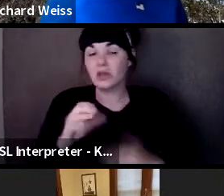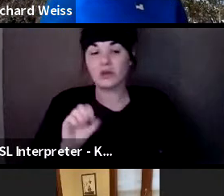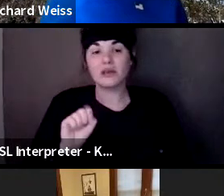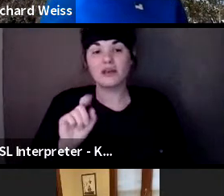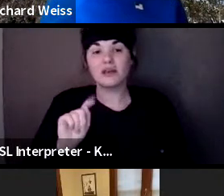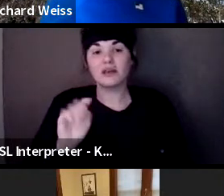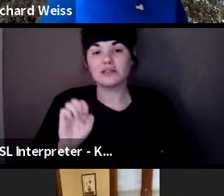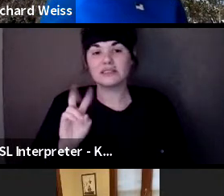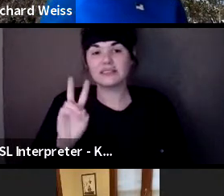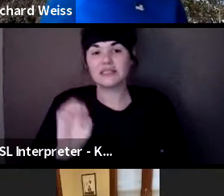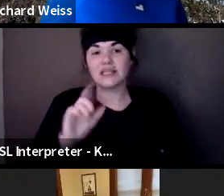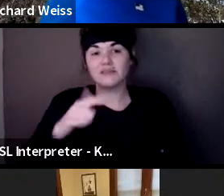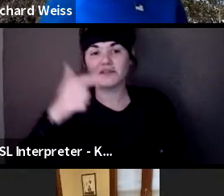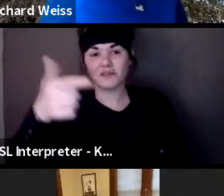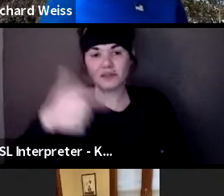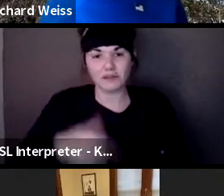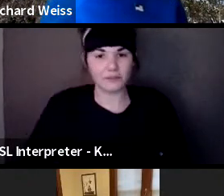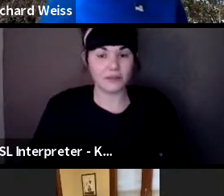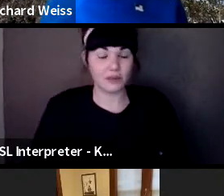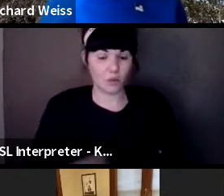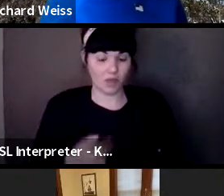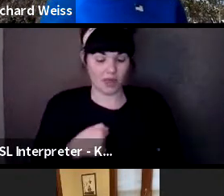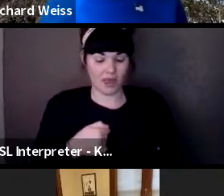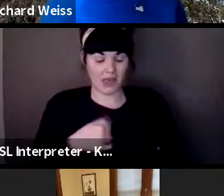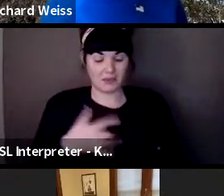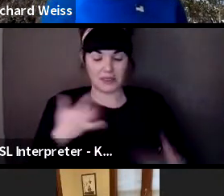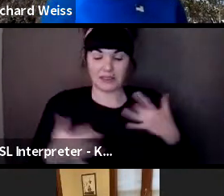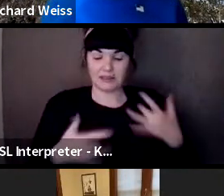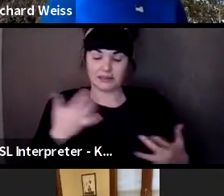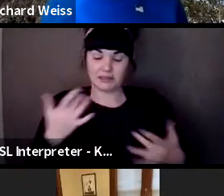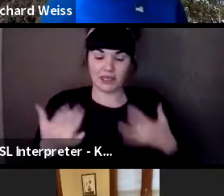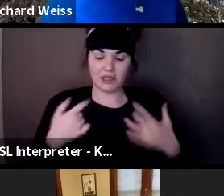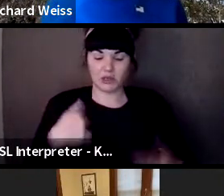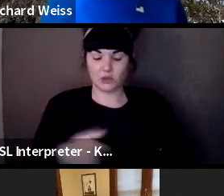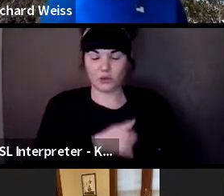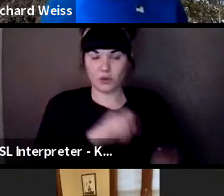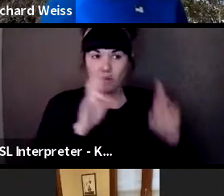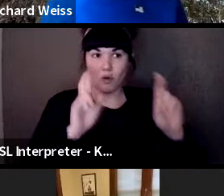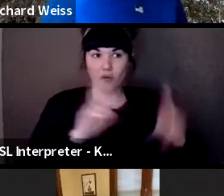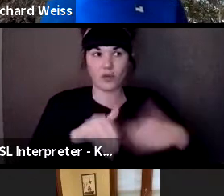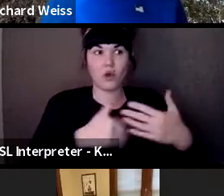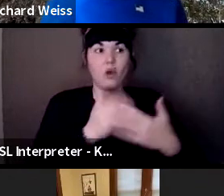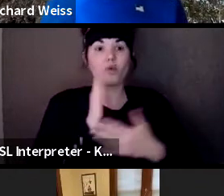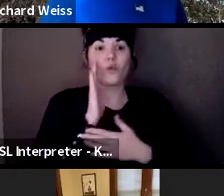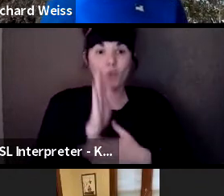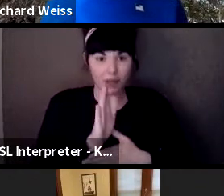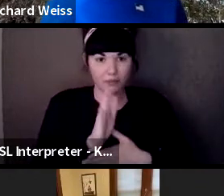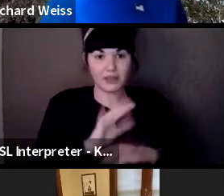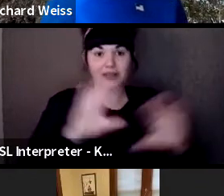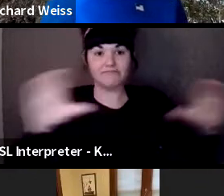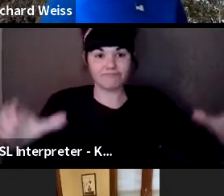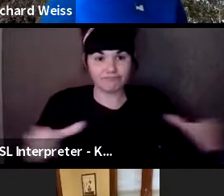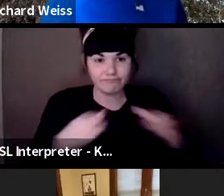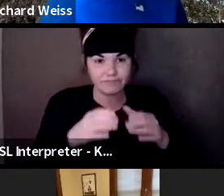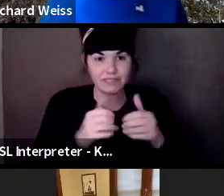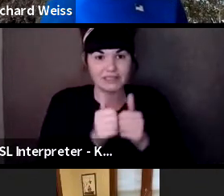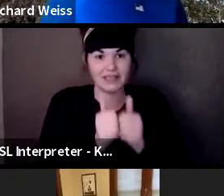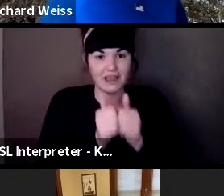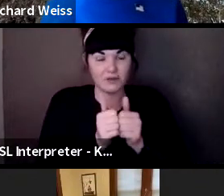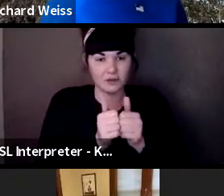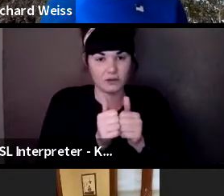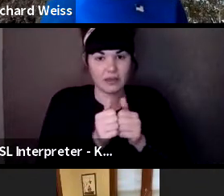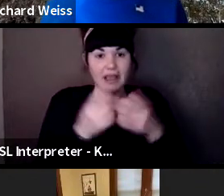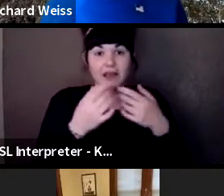Well, I'm excited that we're going to, at least hopefully all of us be together, and that we'll finally be able to have a slice